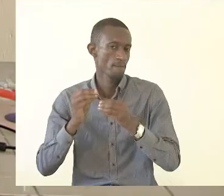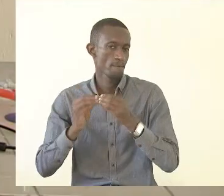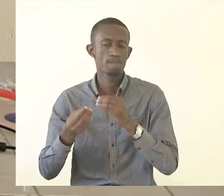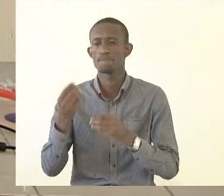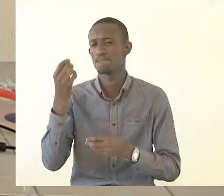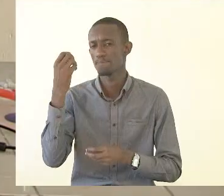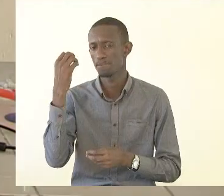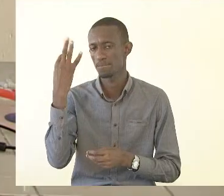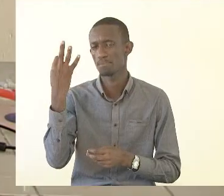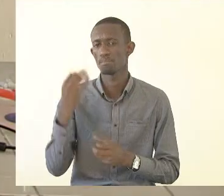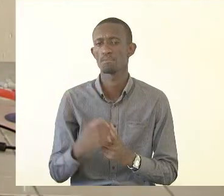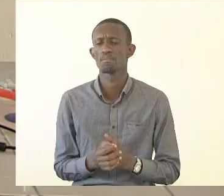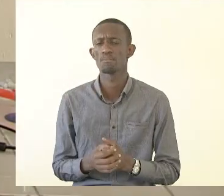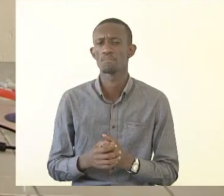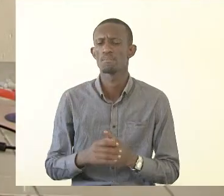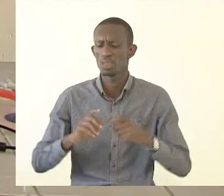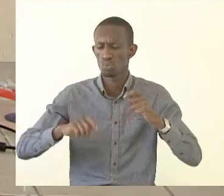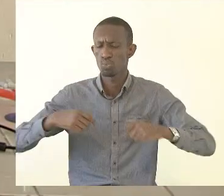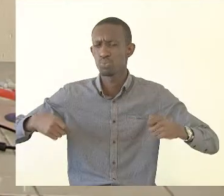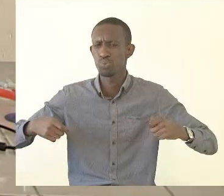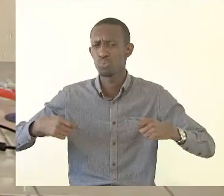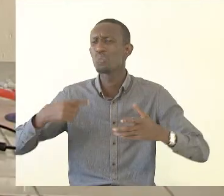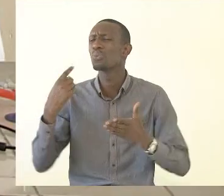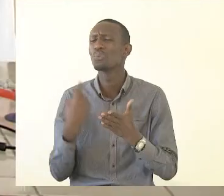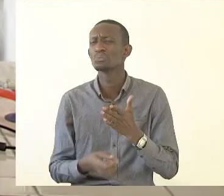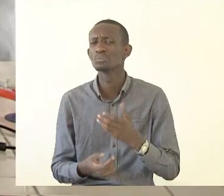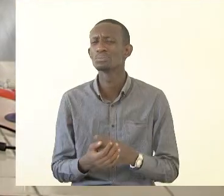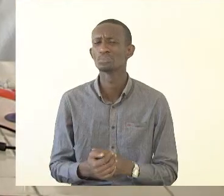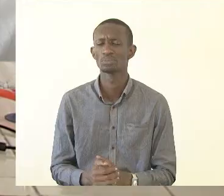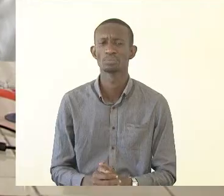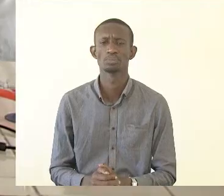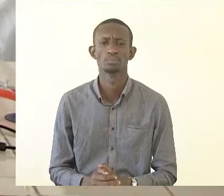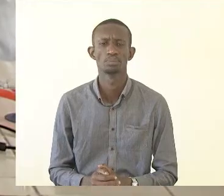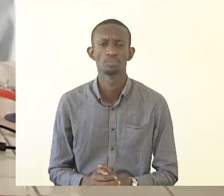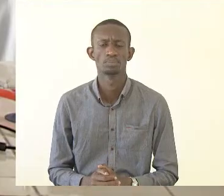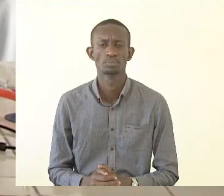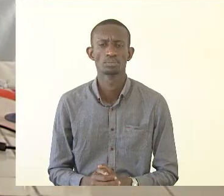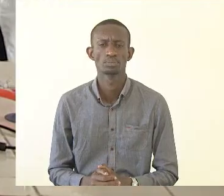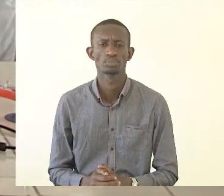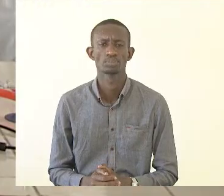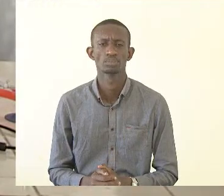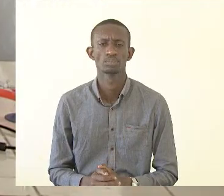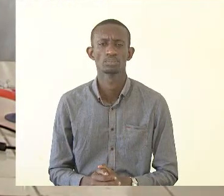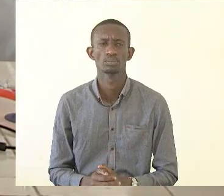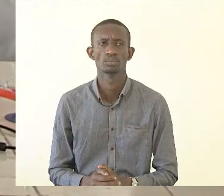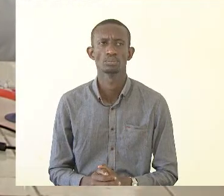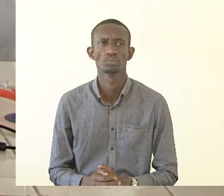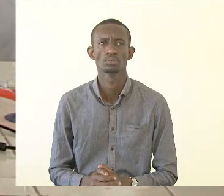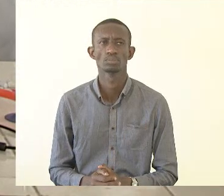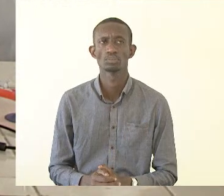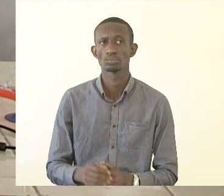reaction? This is a nitration reaction. Nitration